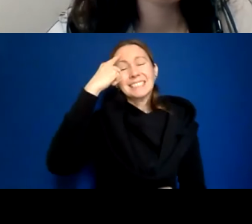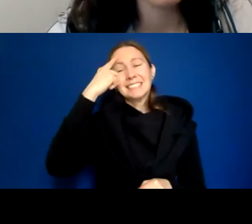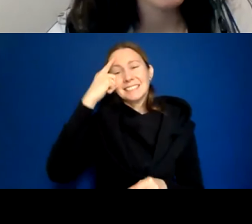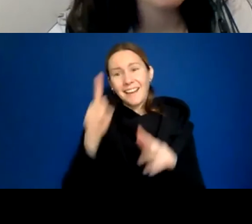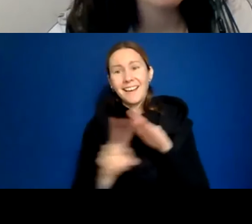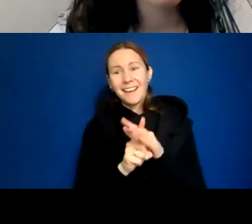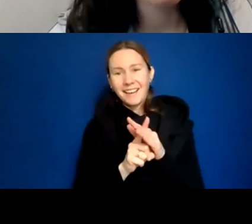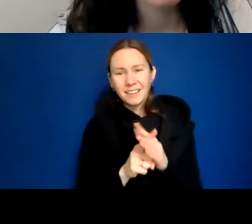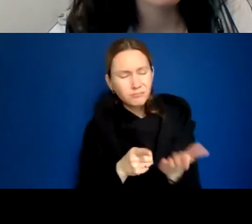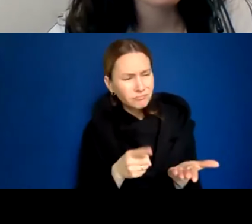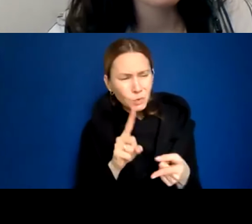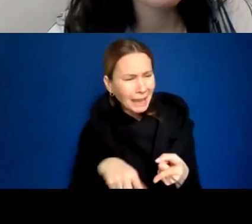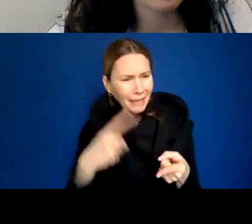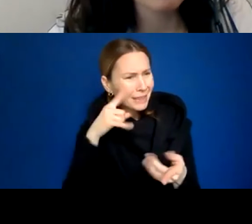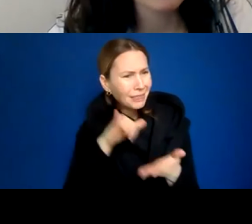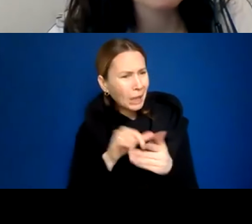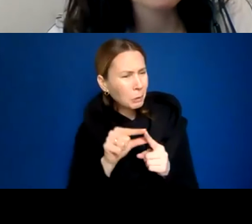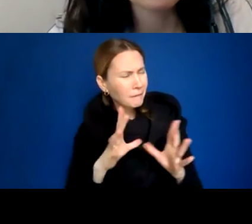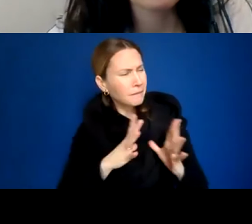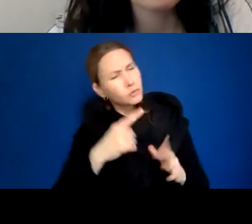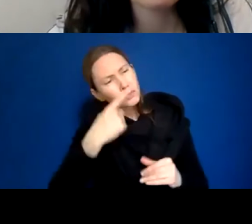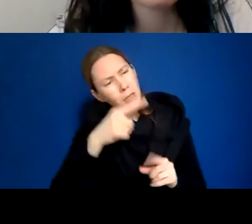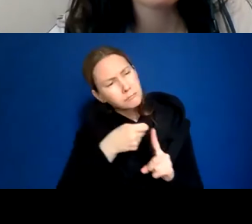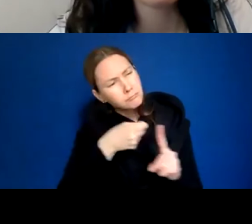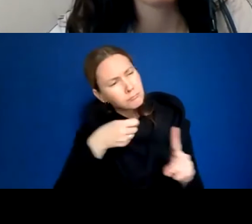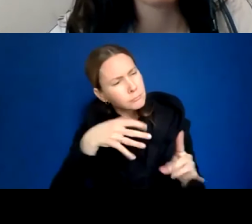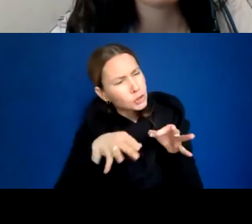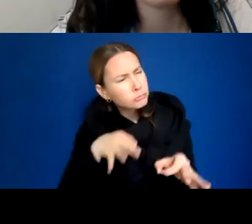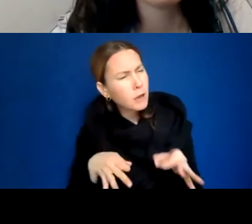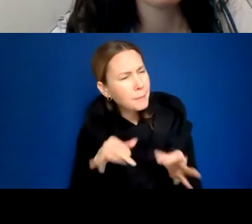them, if you can't think of the word, could you describe it?